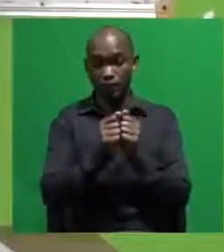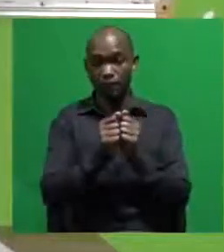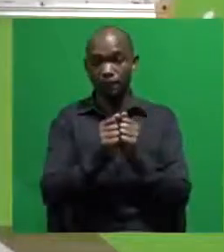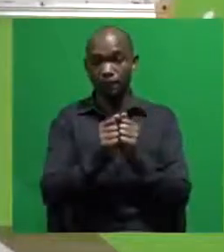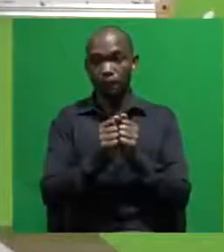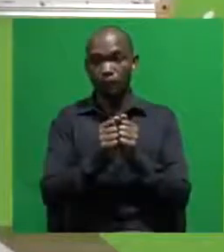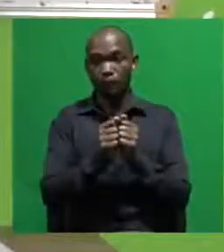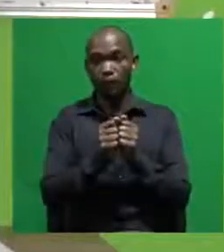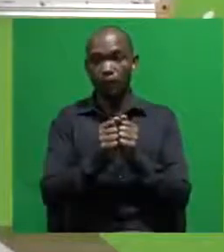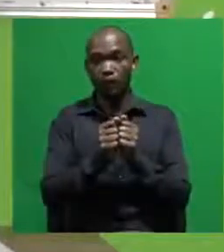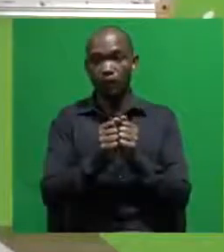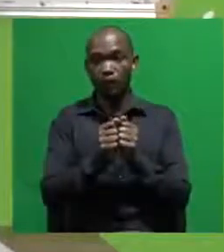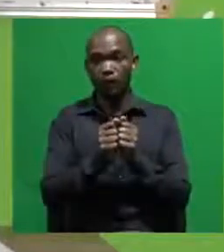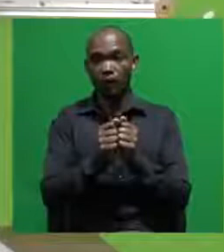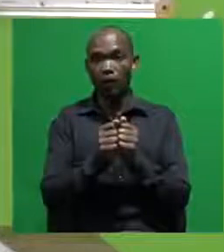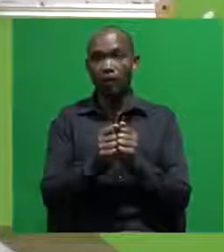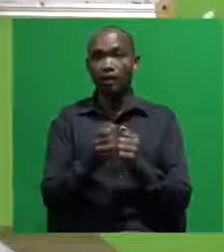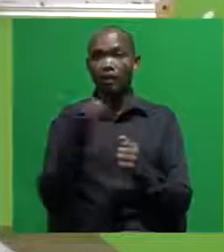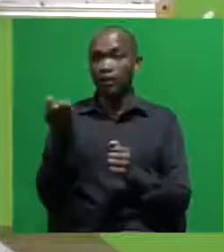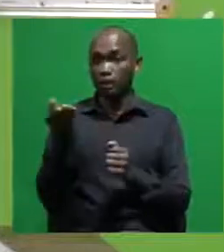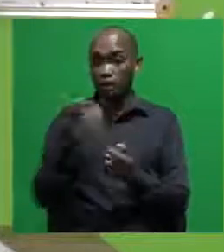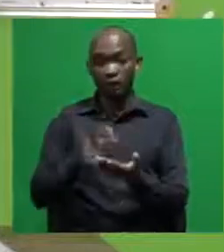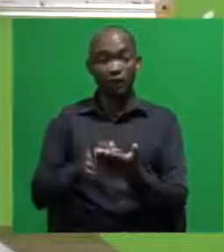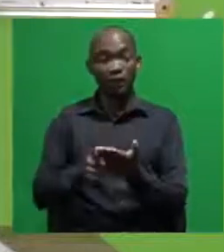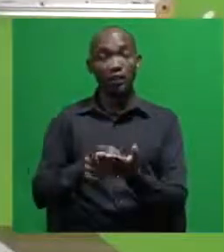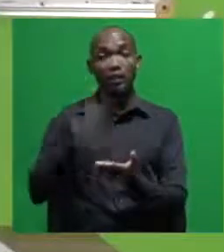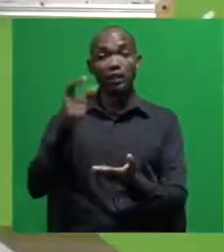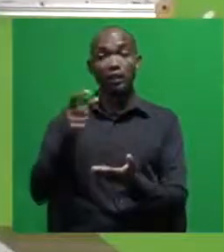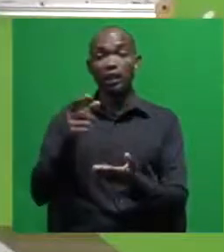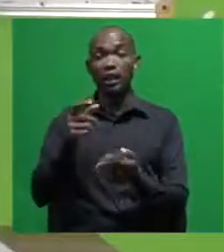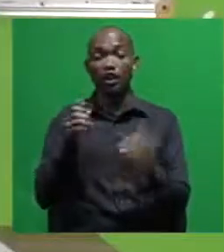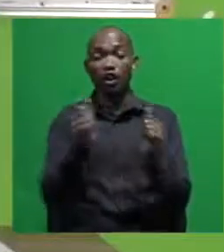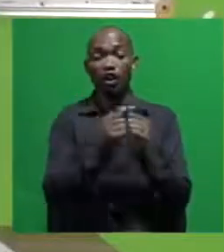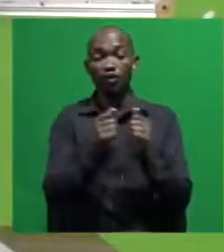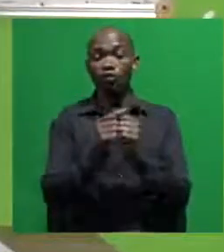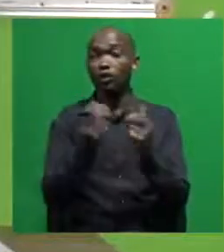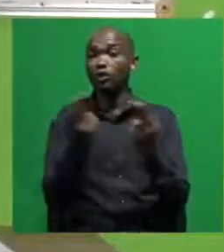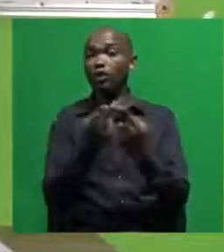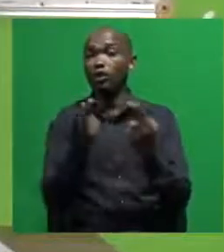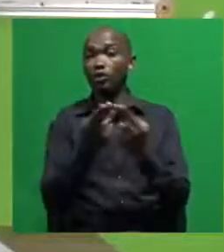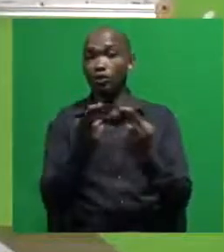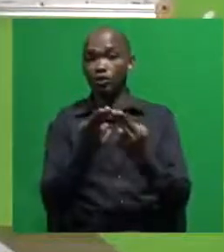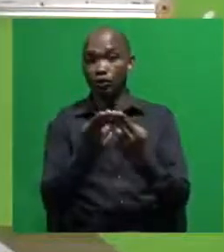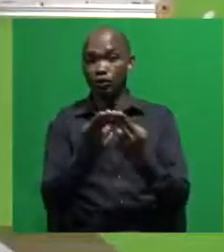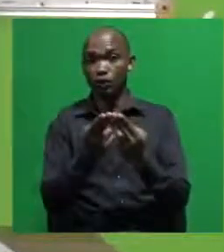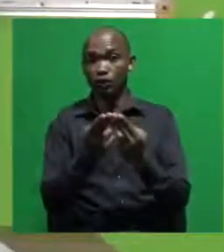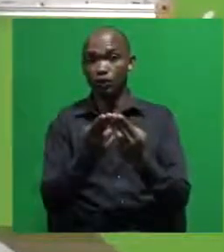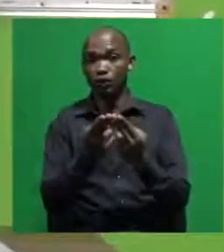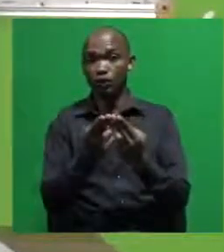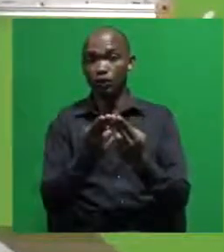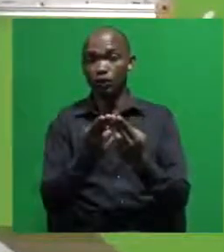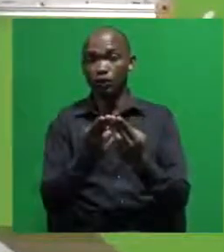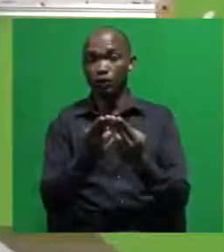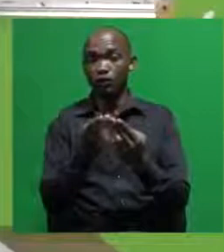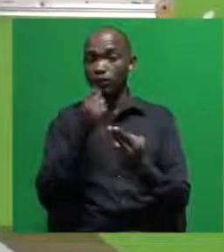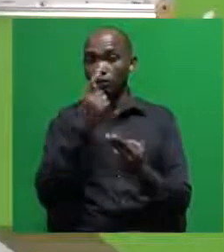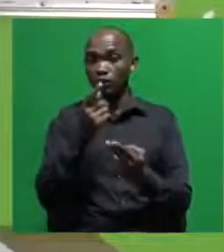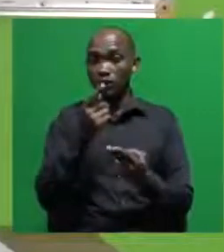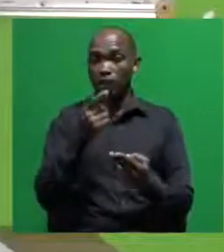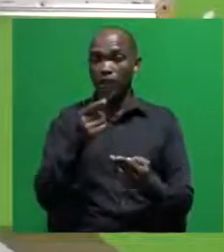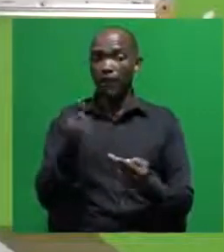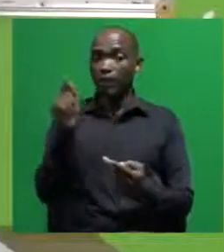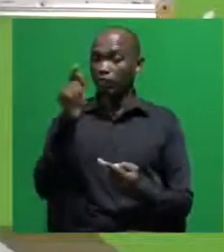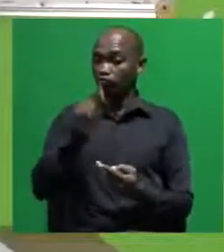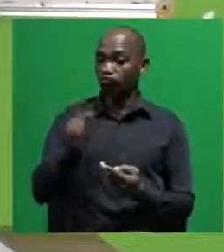object, or this is a cylindrical object also, and here we have cylindrical